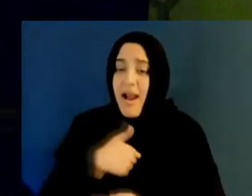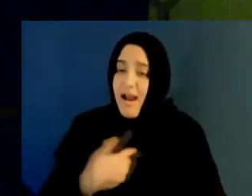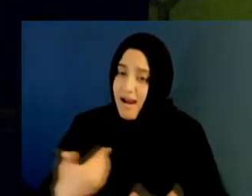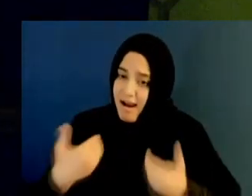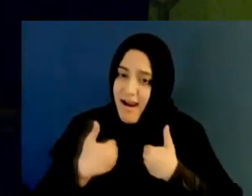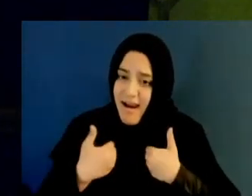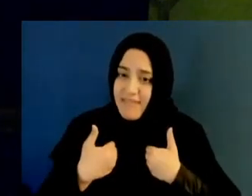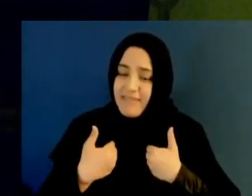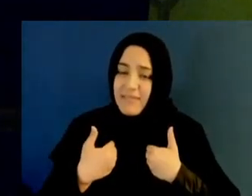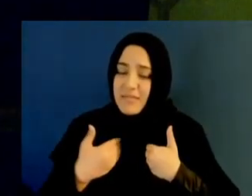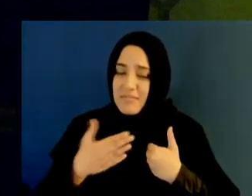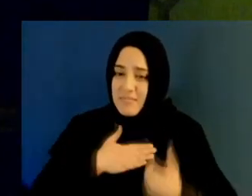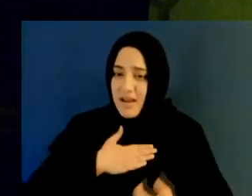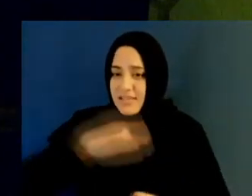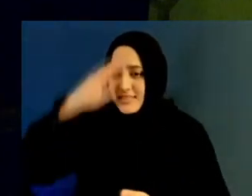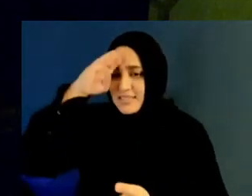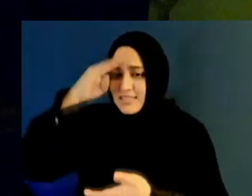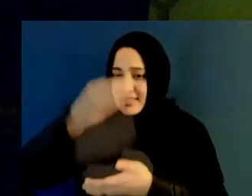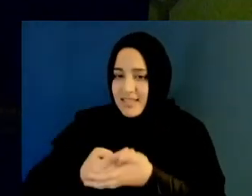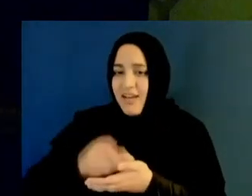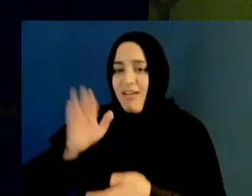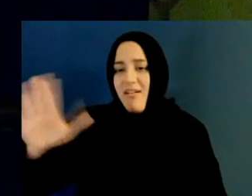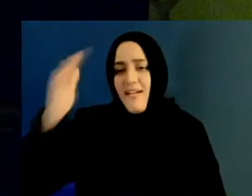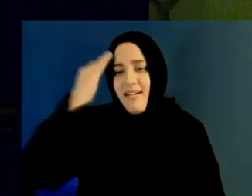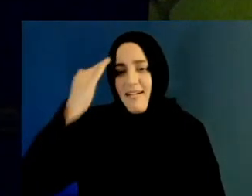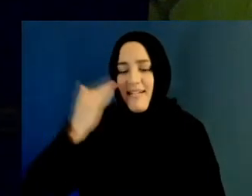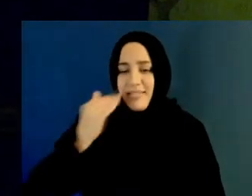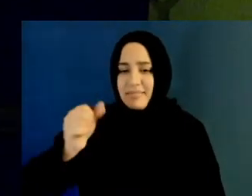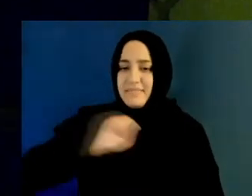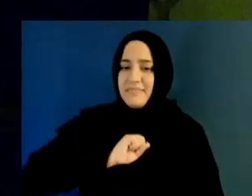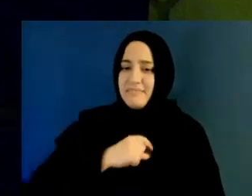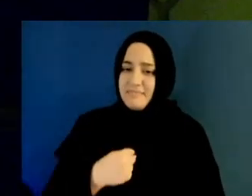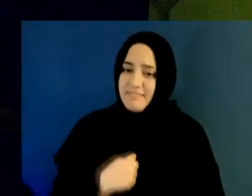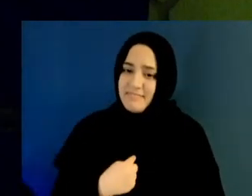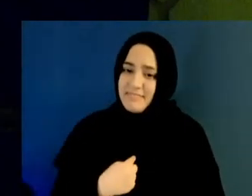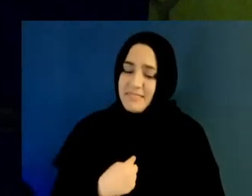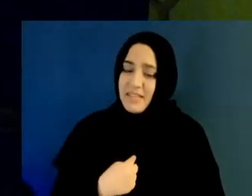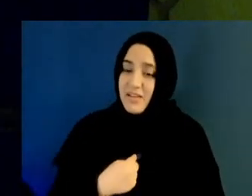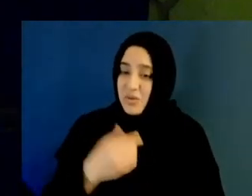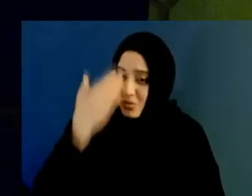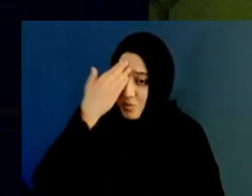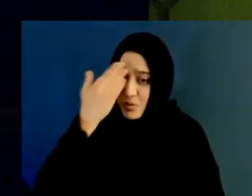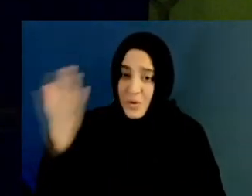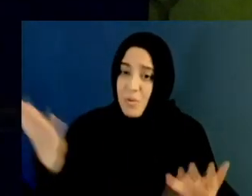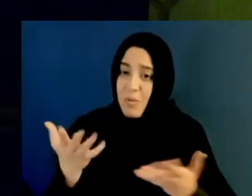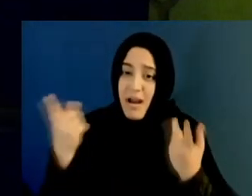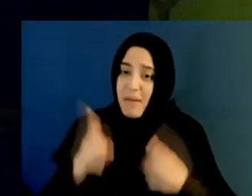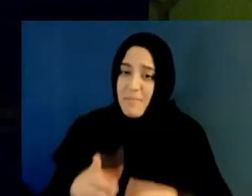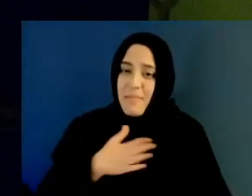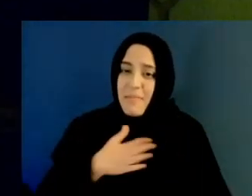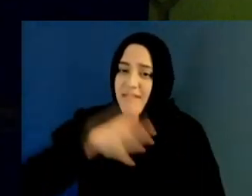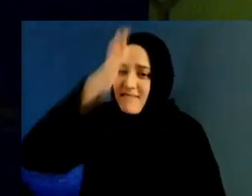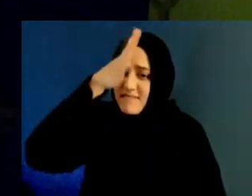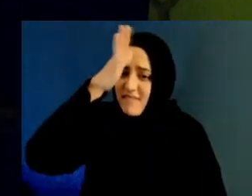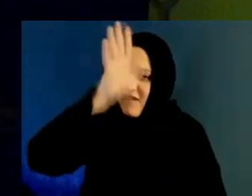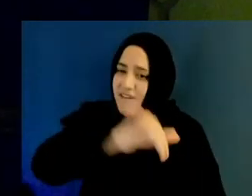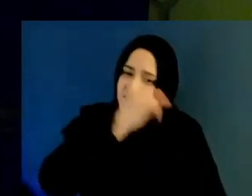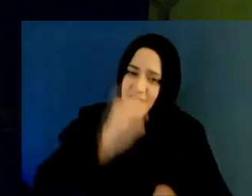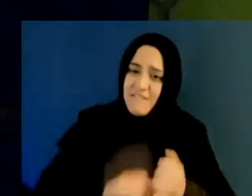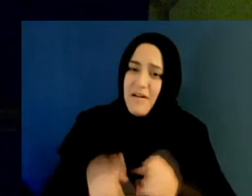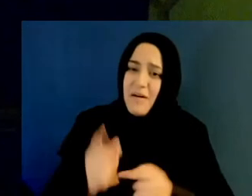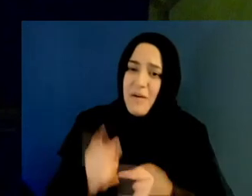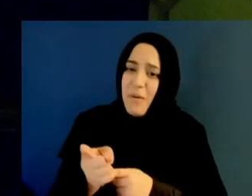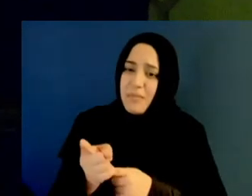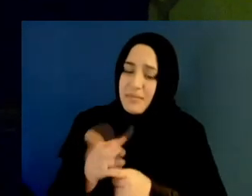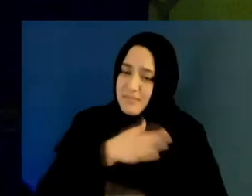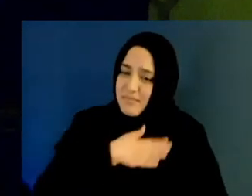head of my son on my chest. But do you know, in the final moments of my father